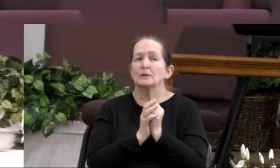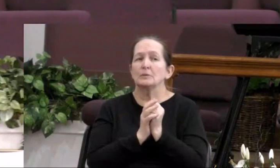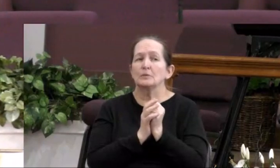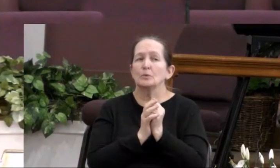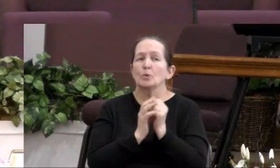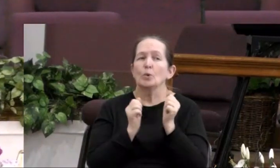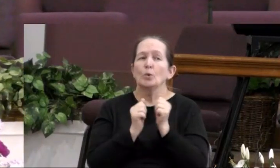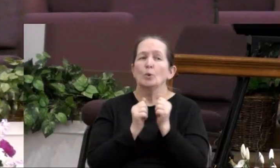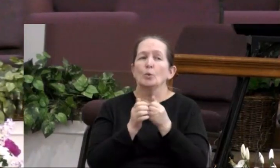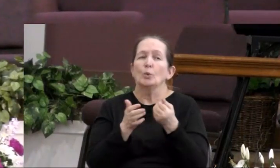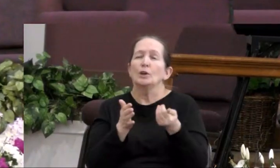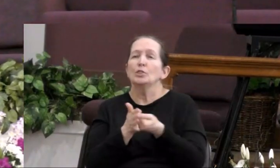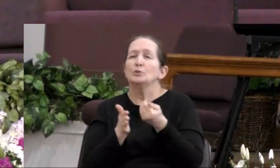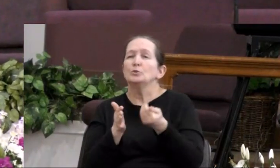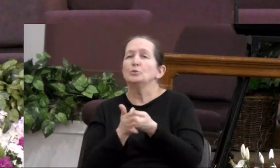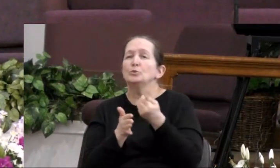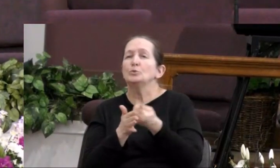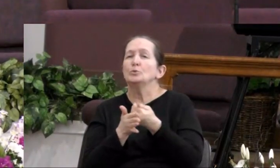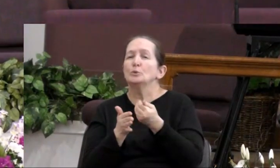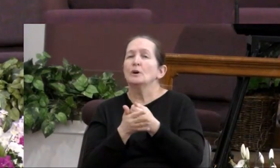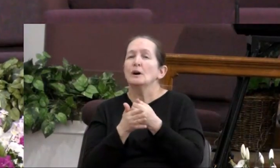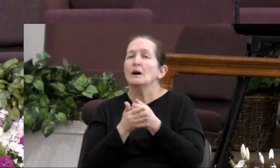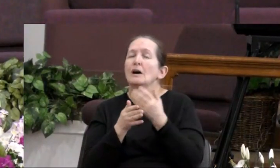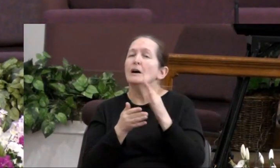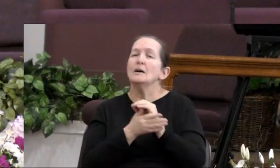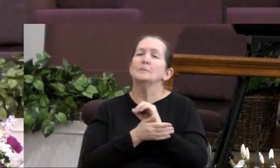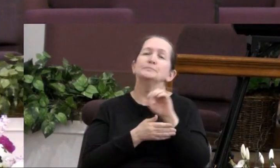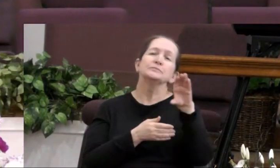with a new covenant.